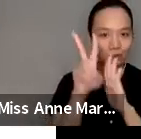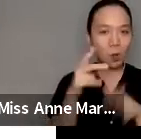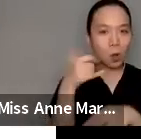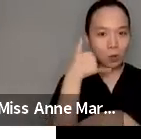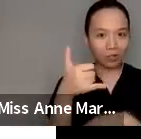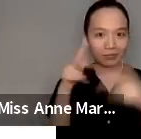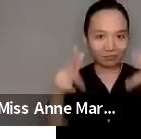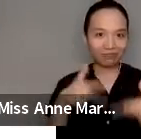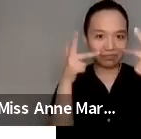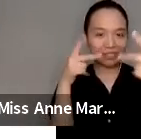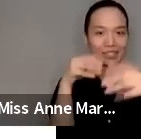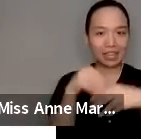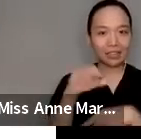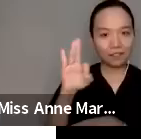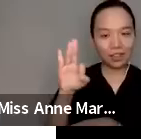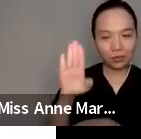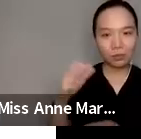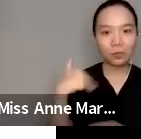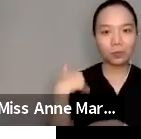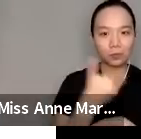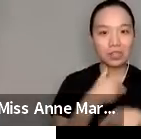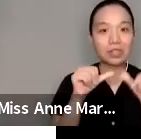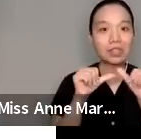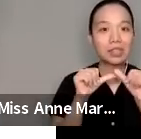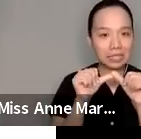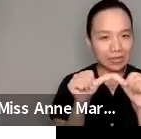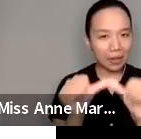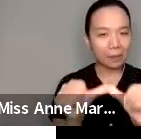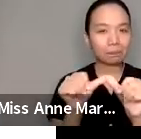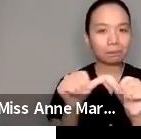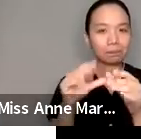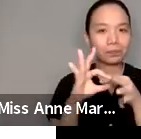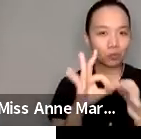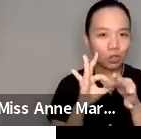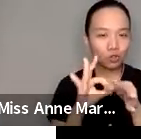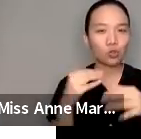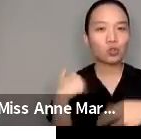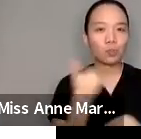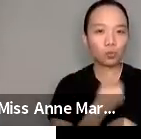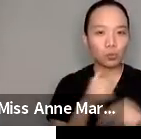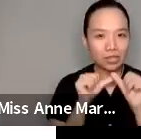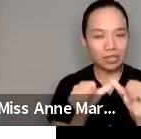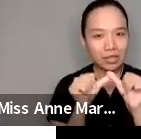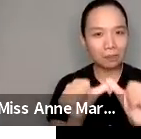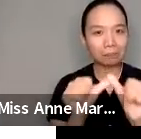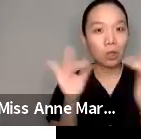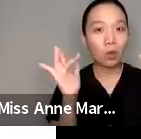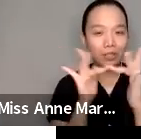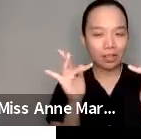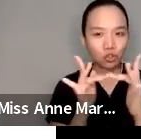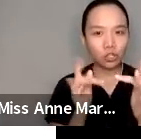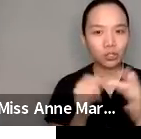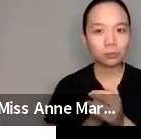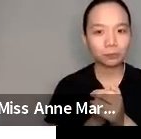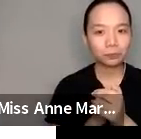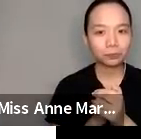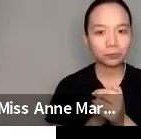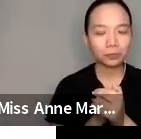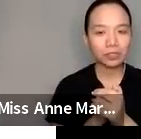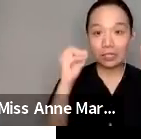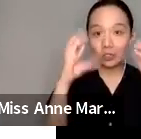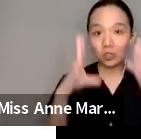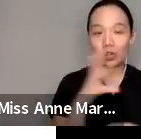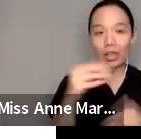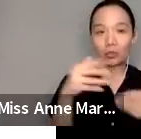Facebook. So we keep the relationship, we keep the connection because teacher and